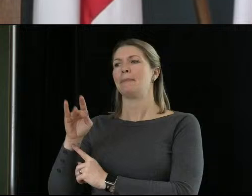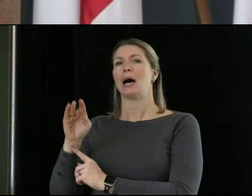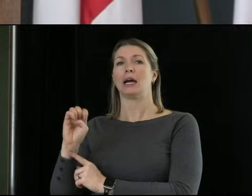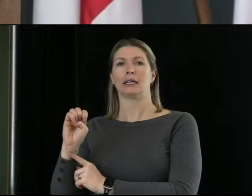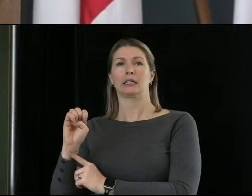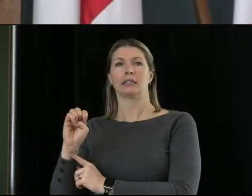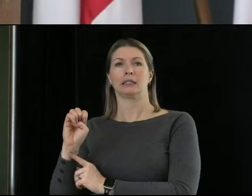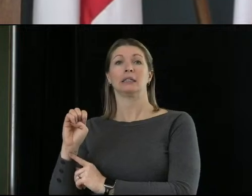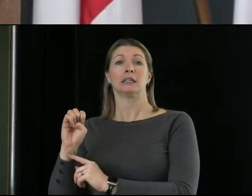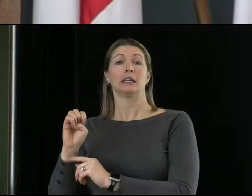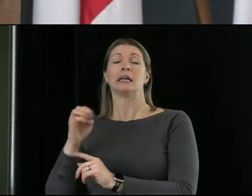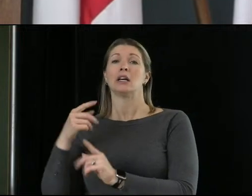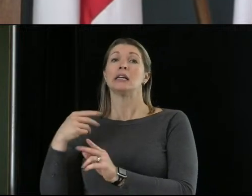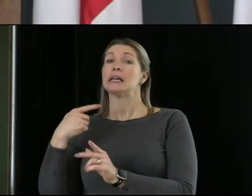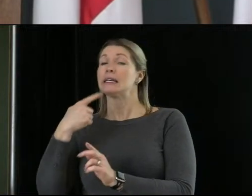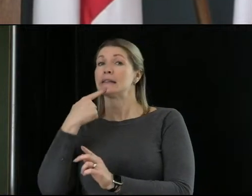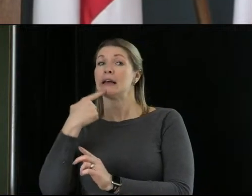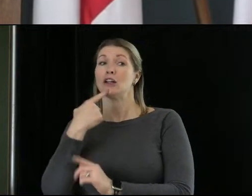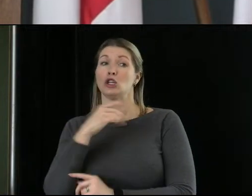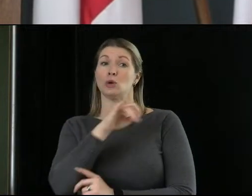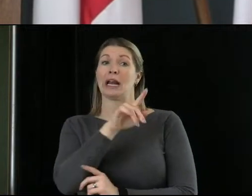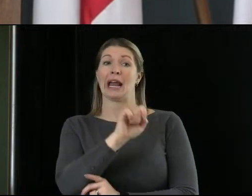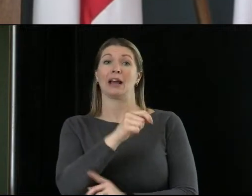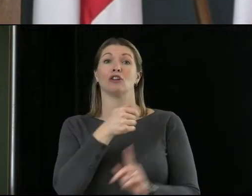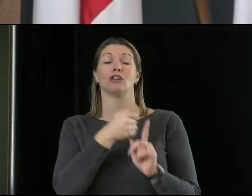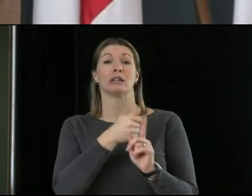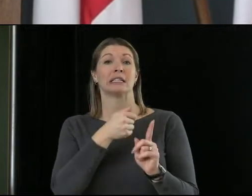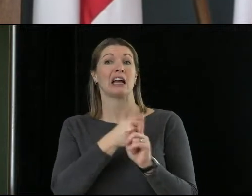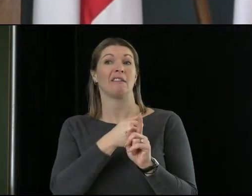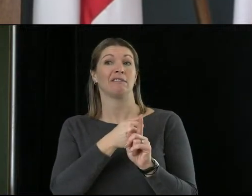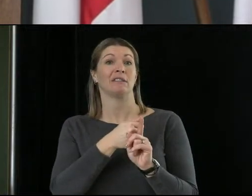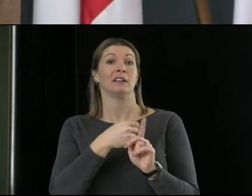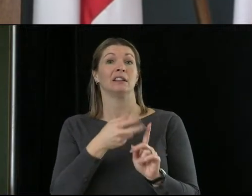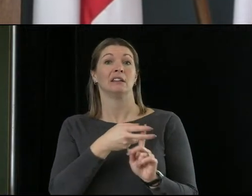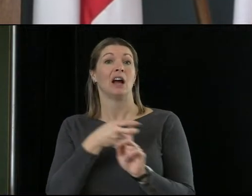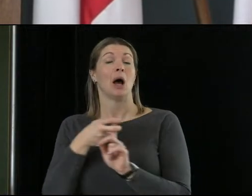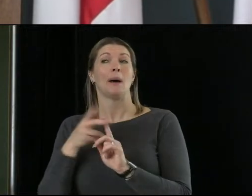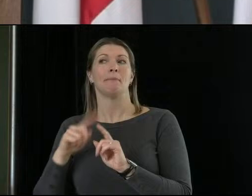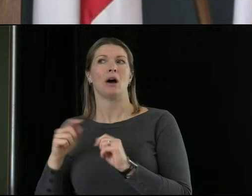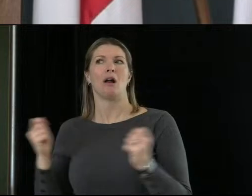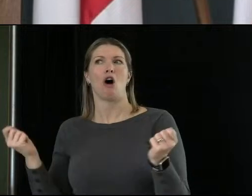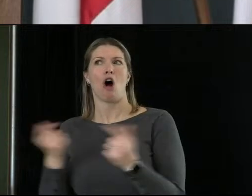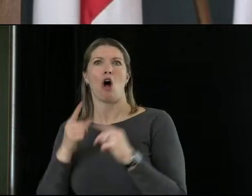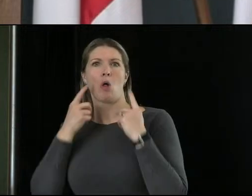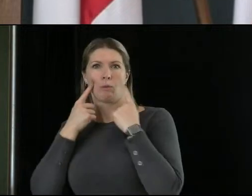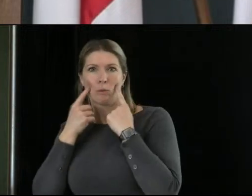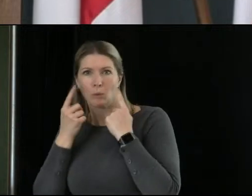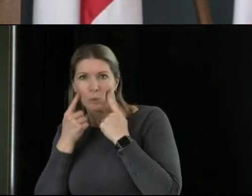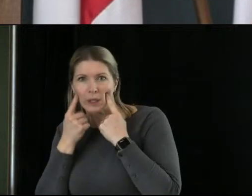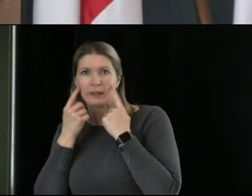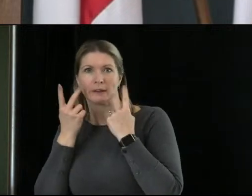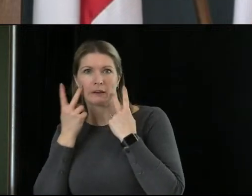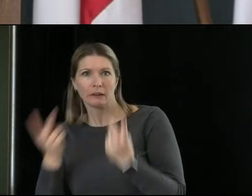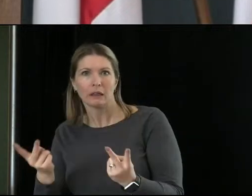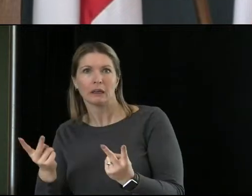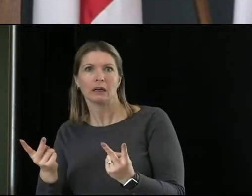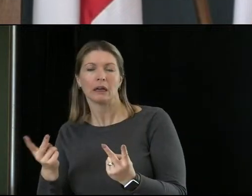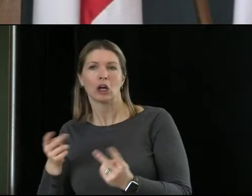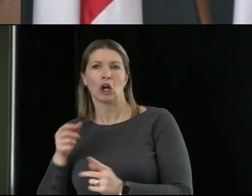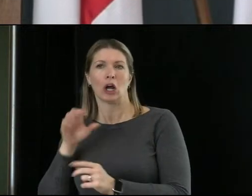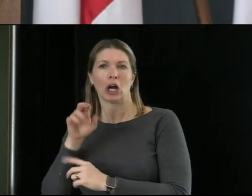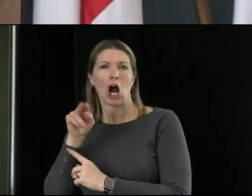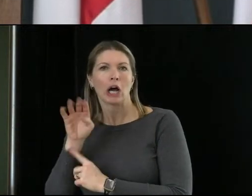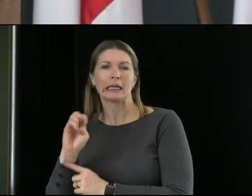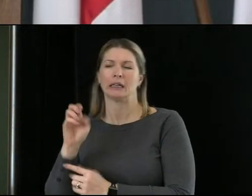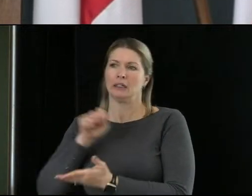in broad sight, and she tried to help us. She spent hours upon hours documenting everything we